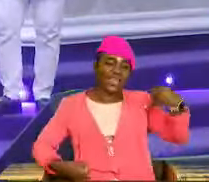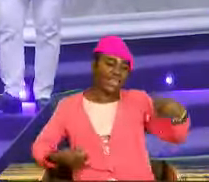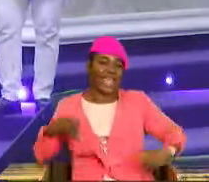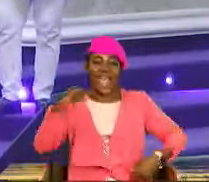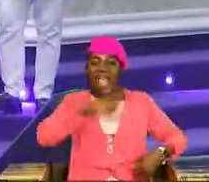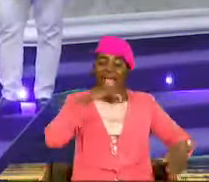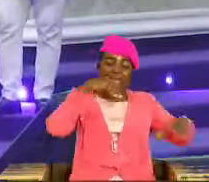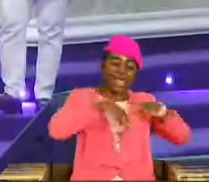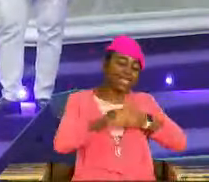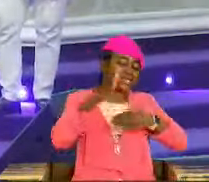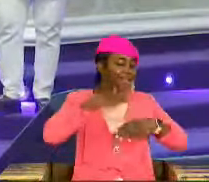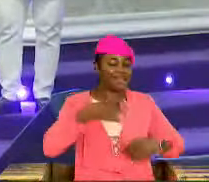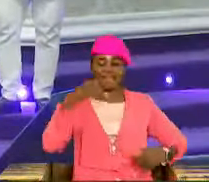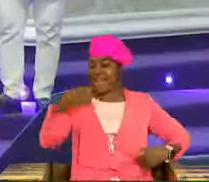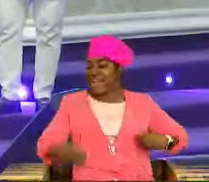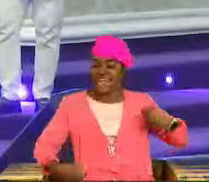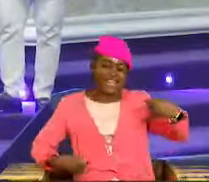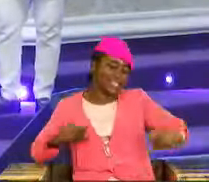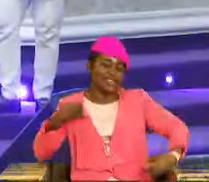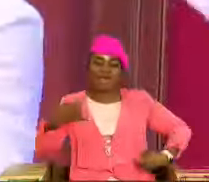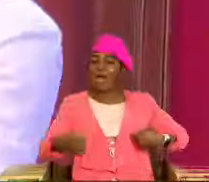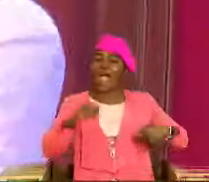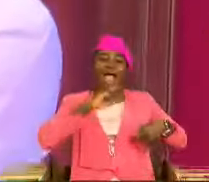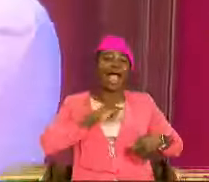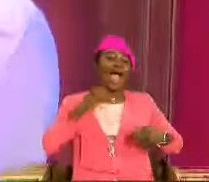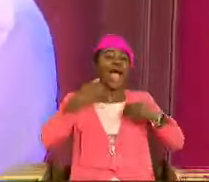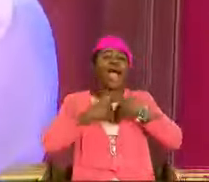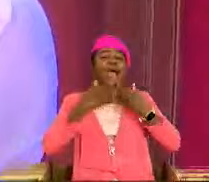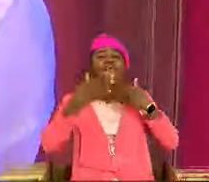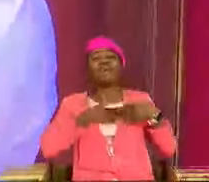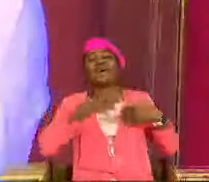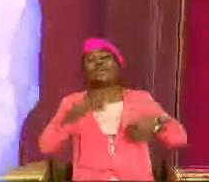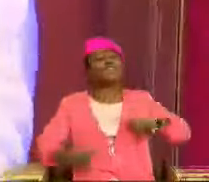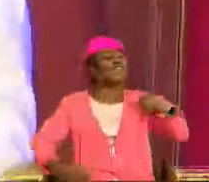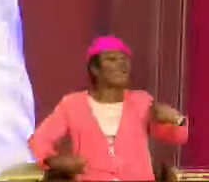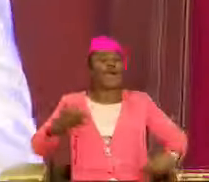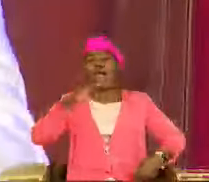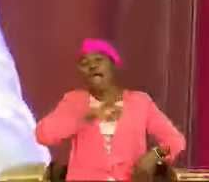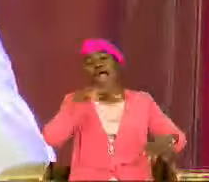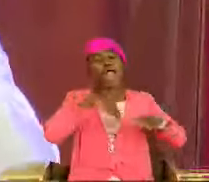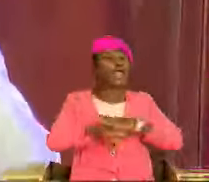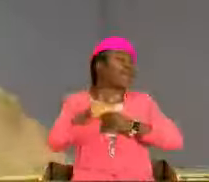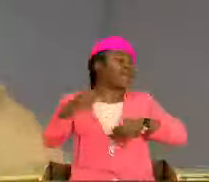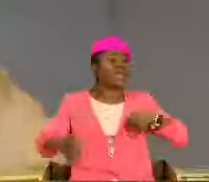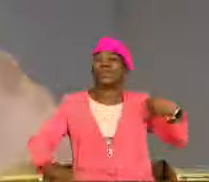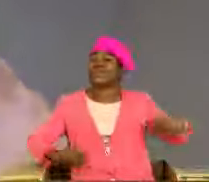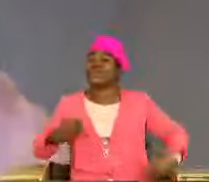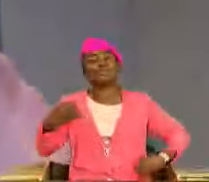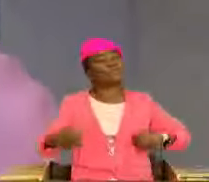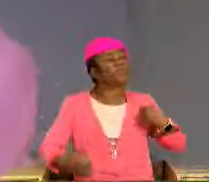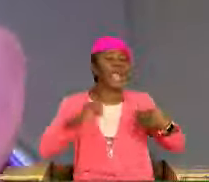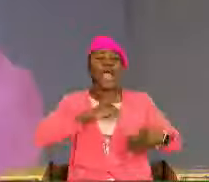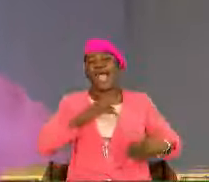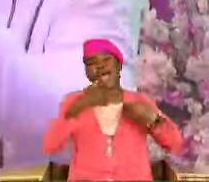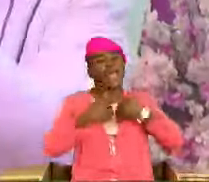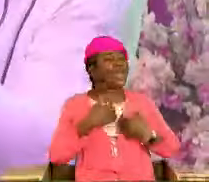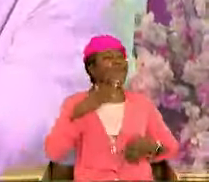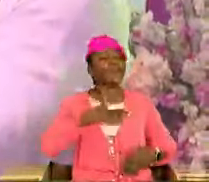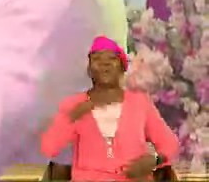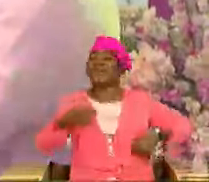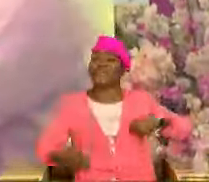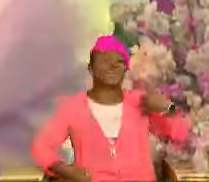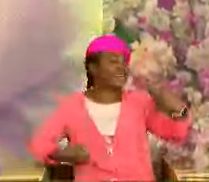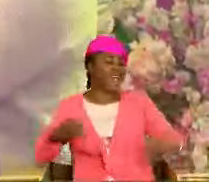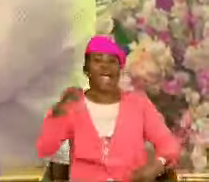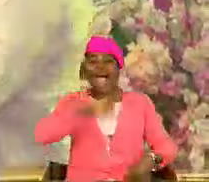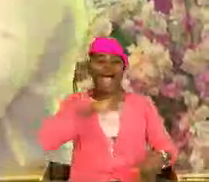don't my joy I don't enter my joy I don't my joy I don't enter my joy don't my joy I